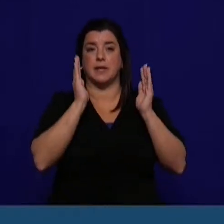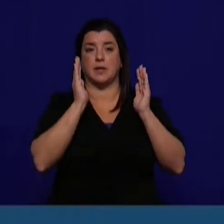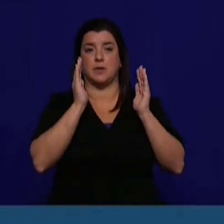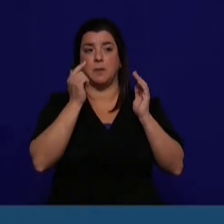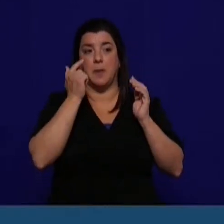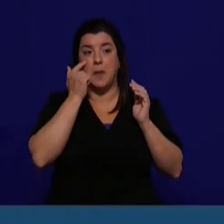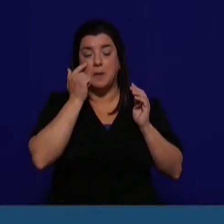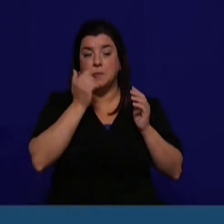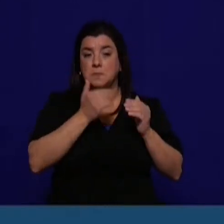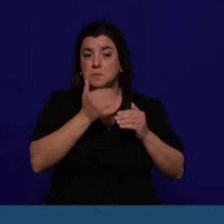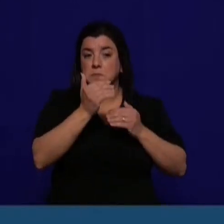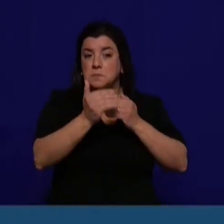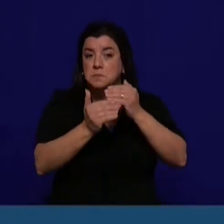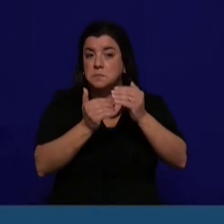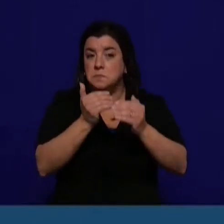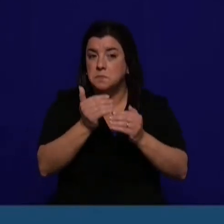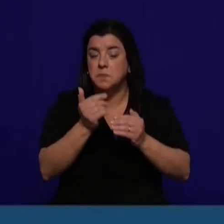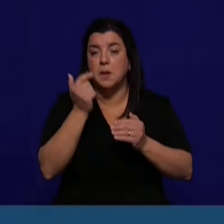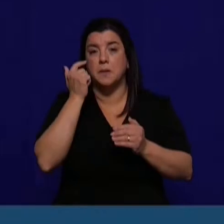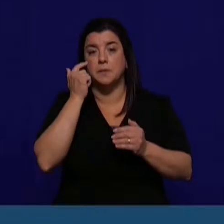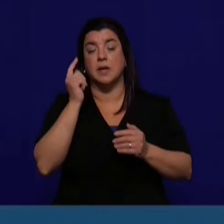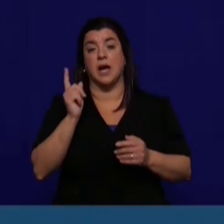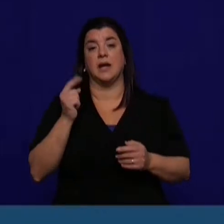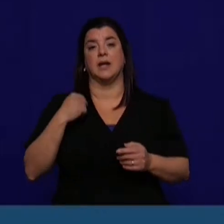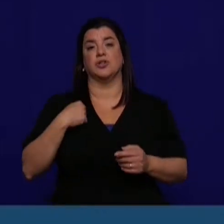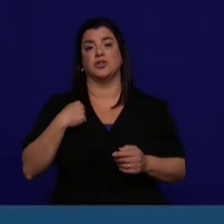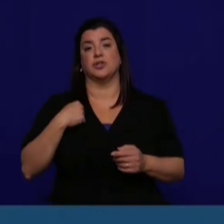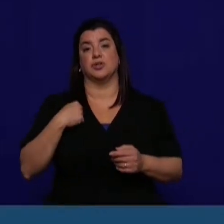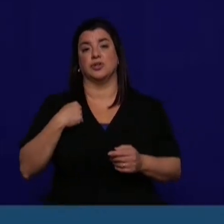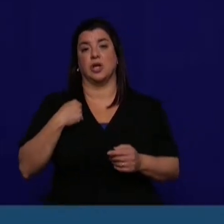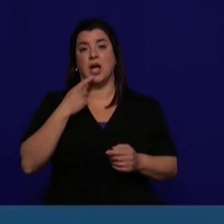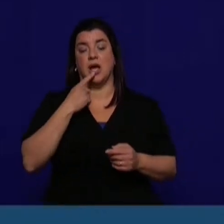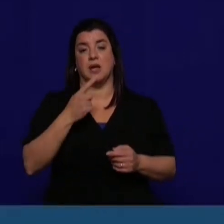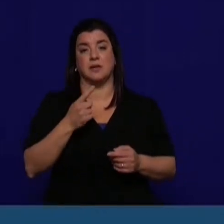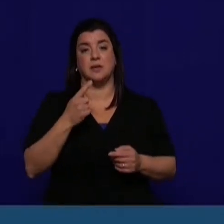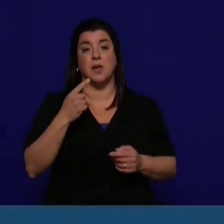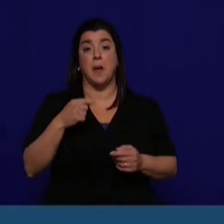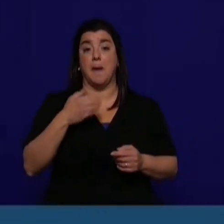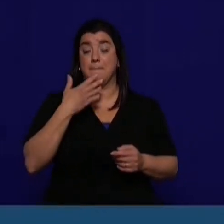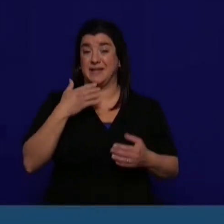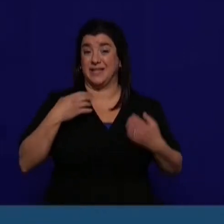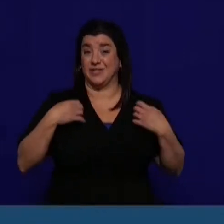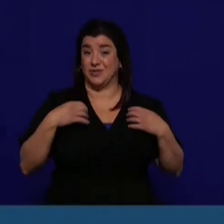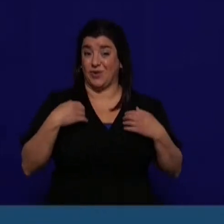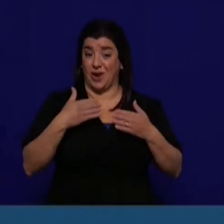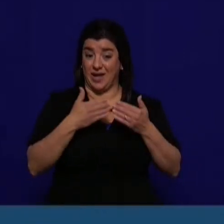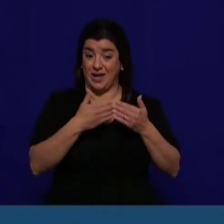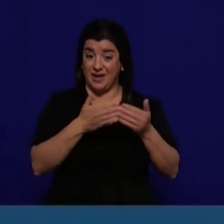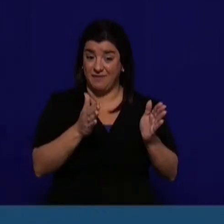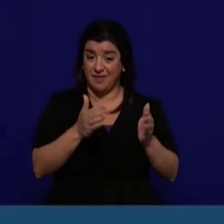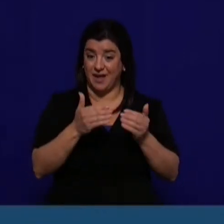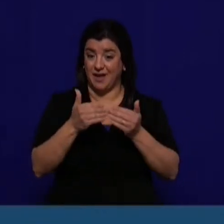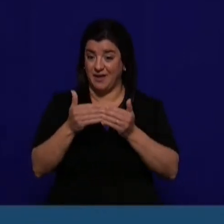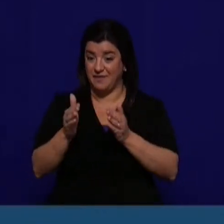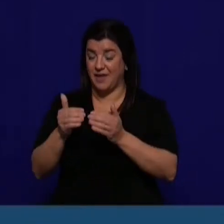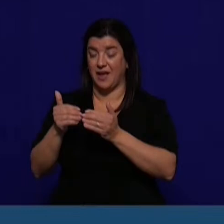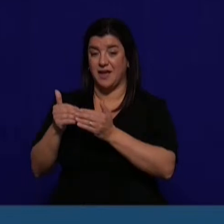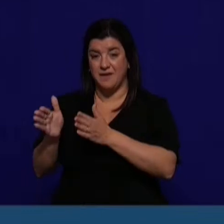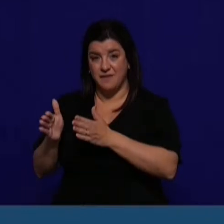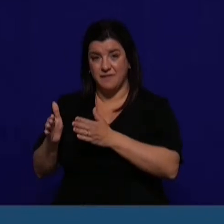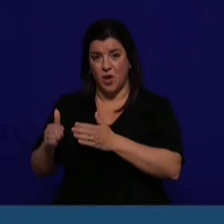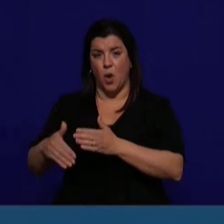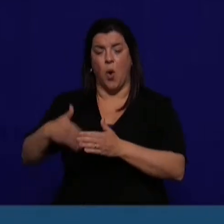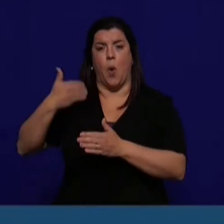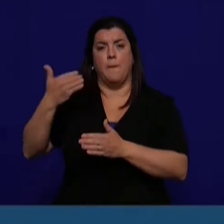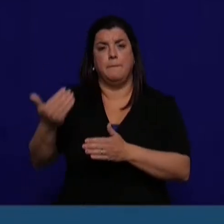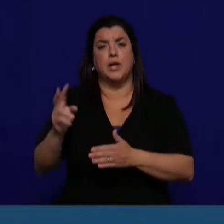Infatti bħalma rajtu diġà ħabbarna wara li jinfetħu l-iskejjel meta ħanbagħad ħanibdew nirrilaxxaw l-miżuri